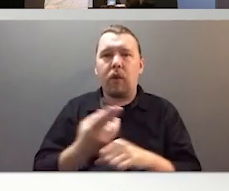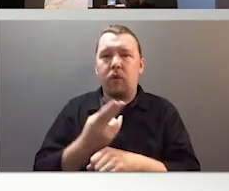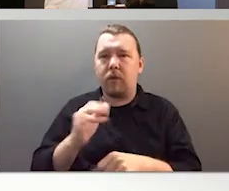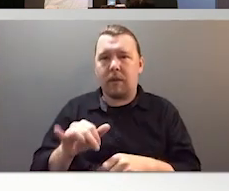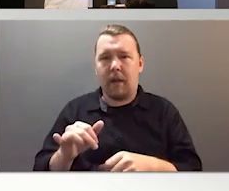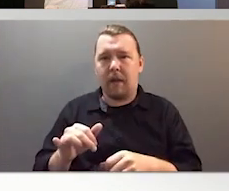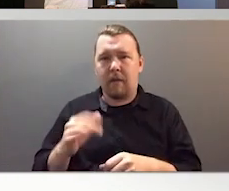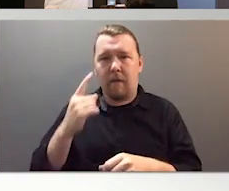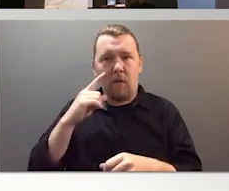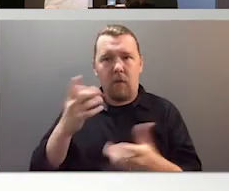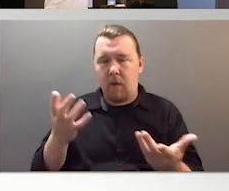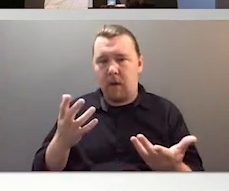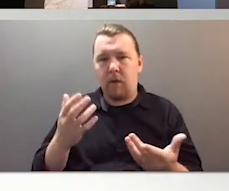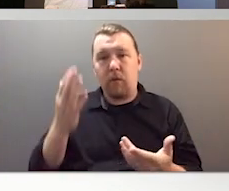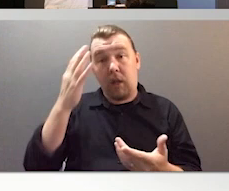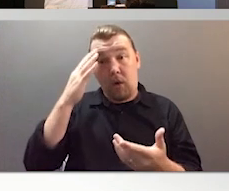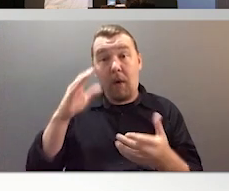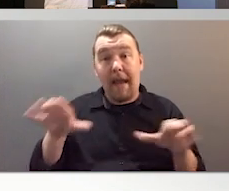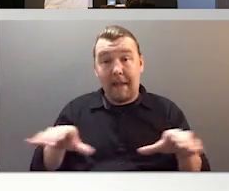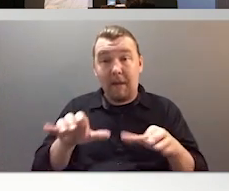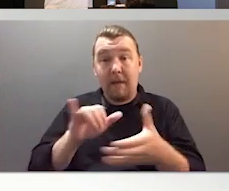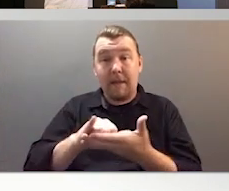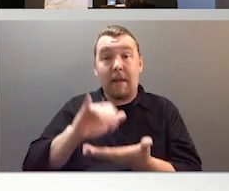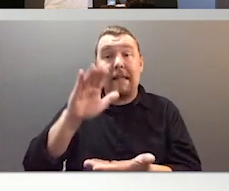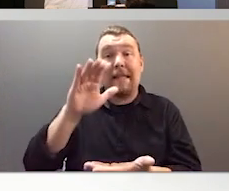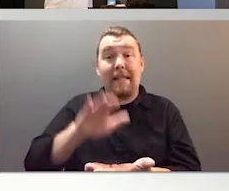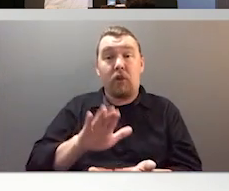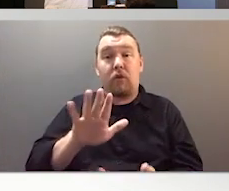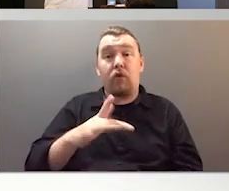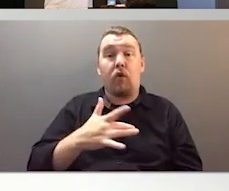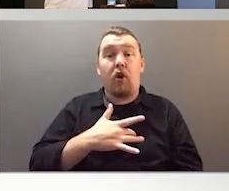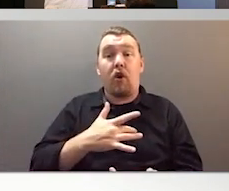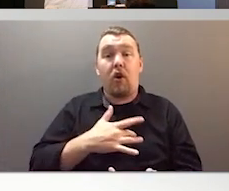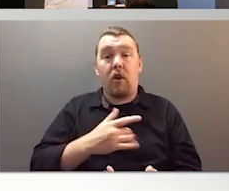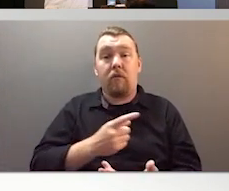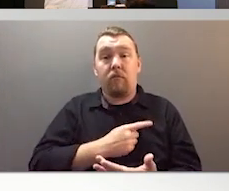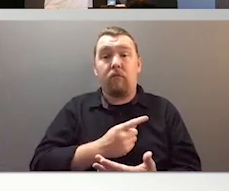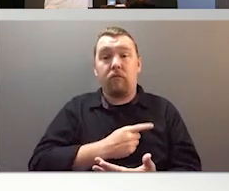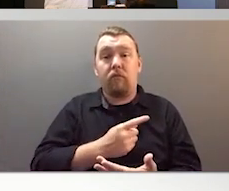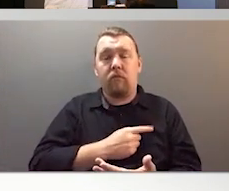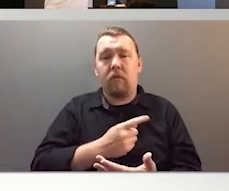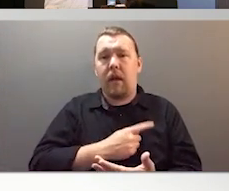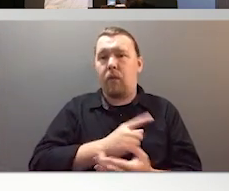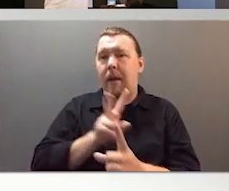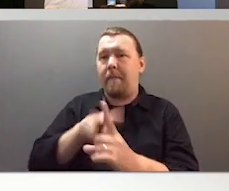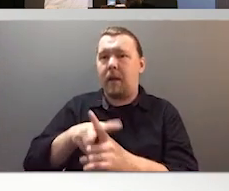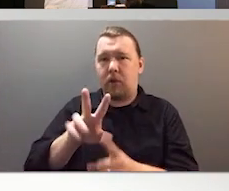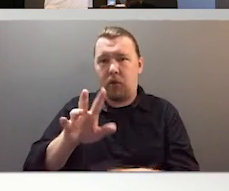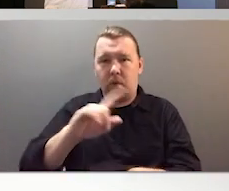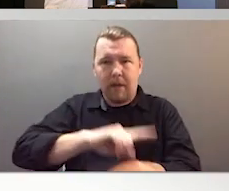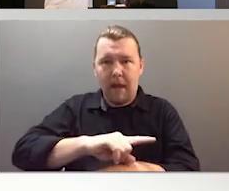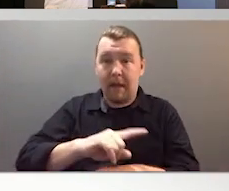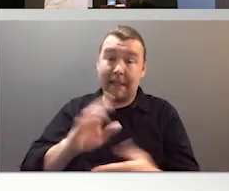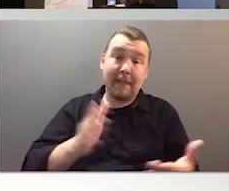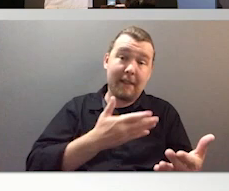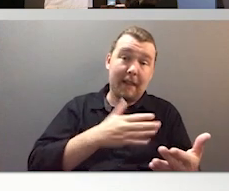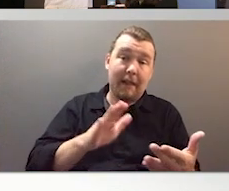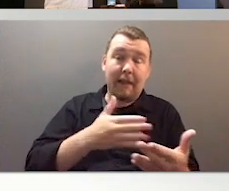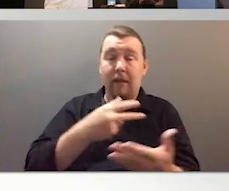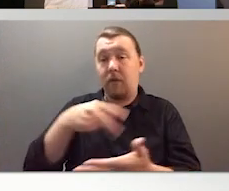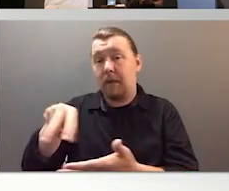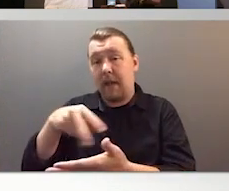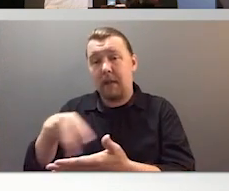or dancing, or most of them use music in some form or another. So do we transition from me to a